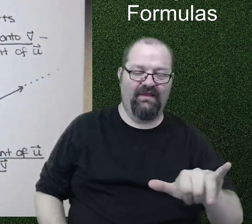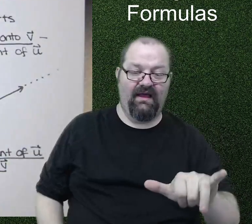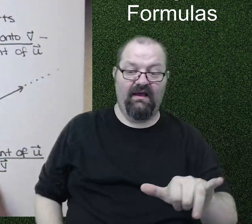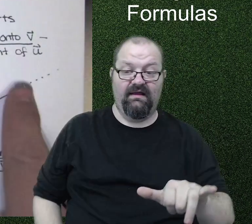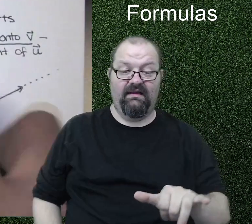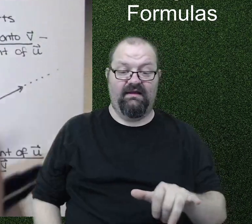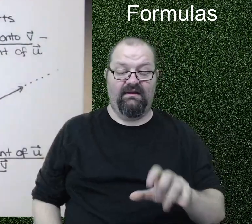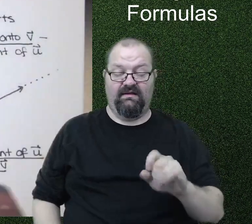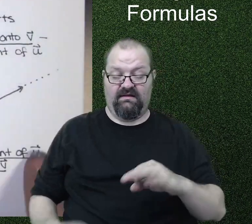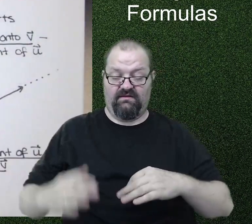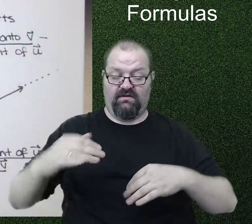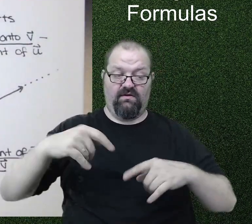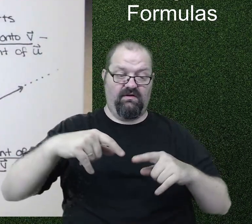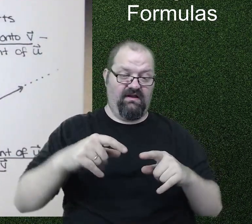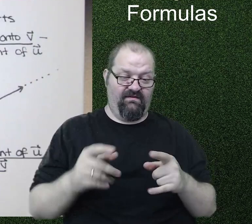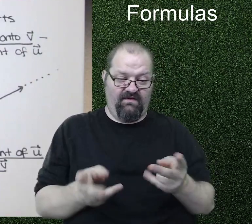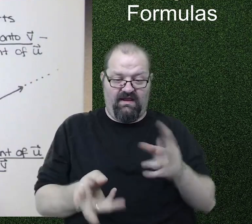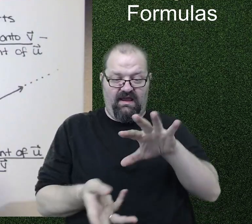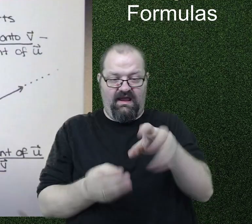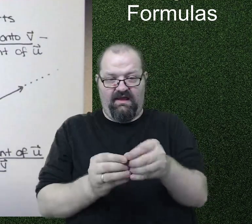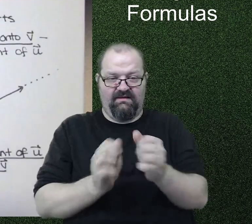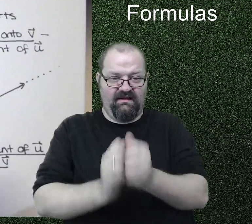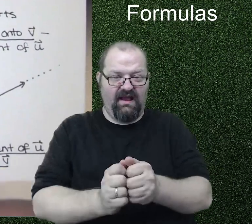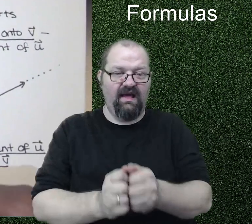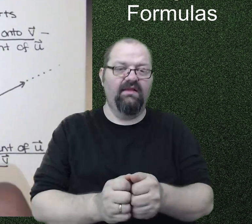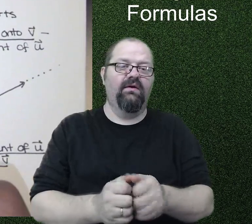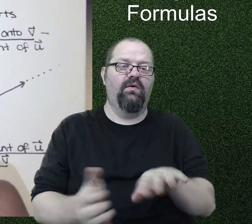back. The same is happening over here.